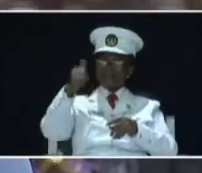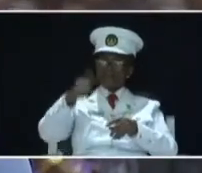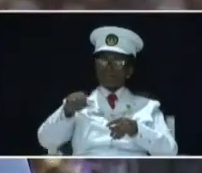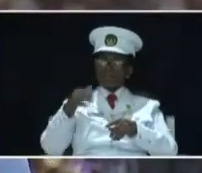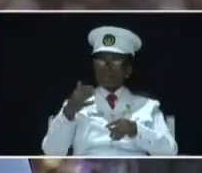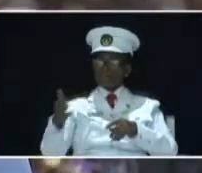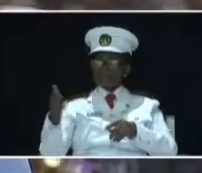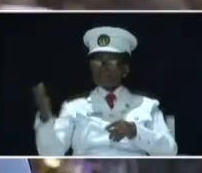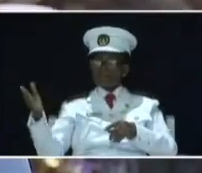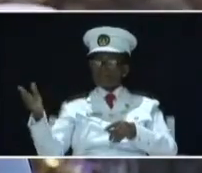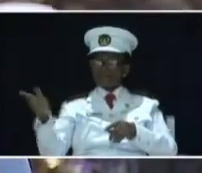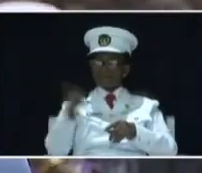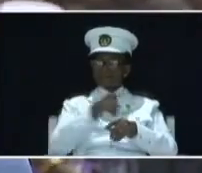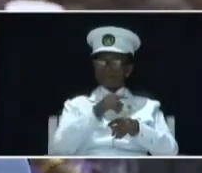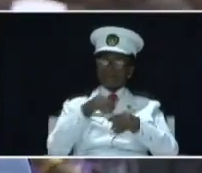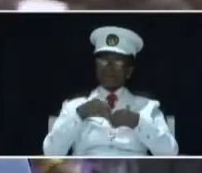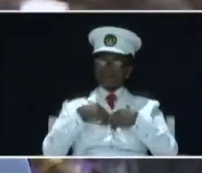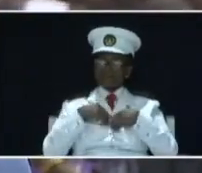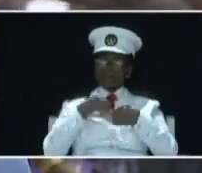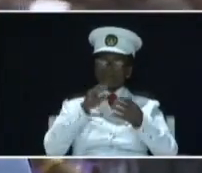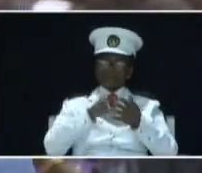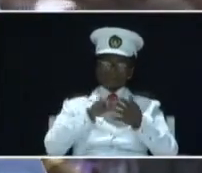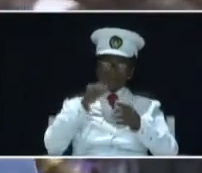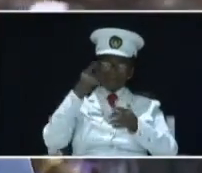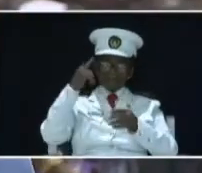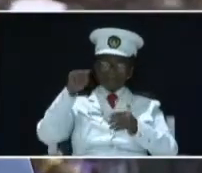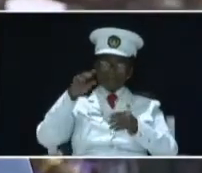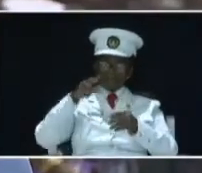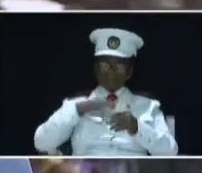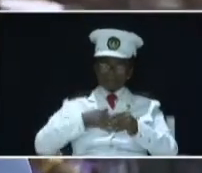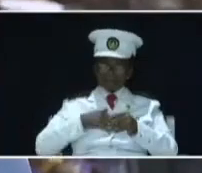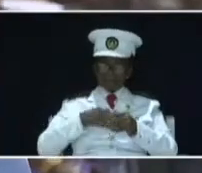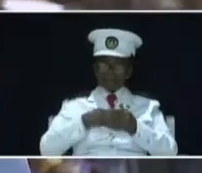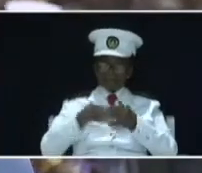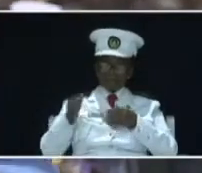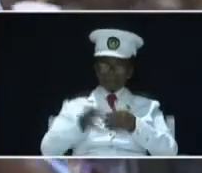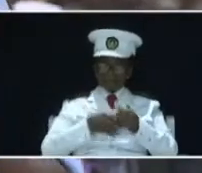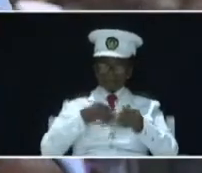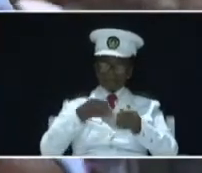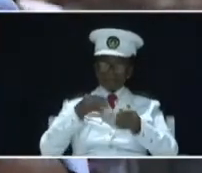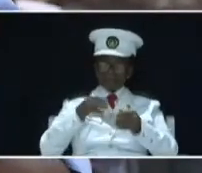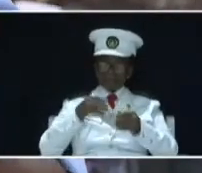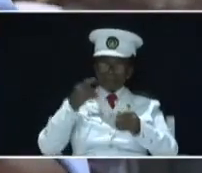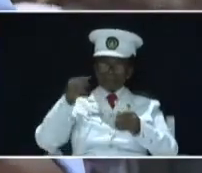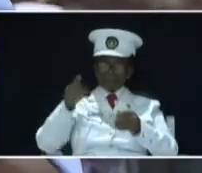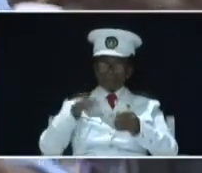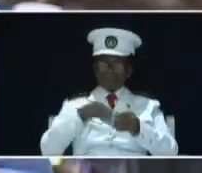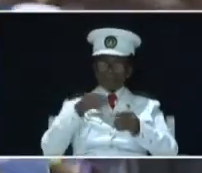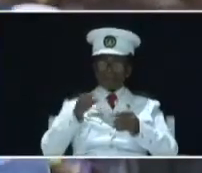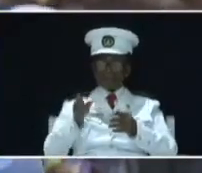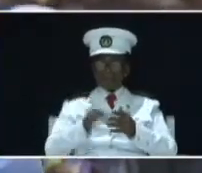left for my sake and for the sake of the gospel in this world,